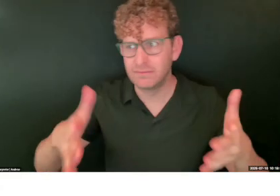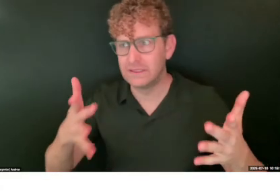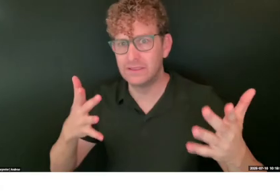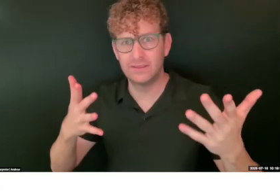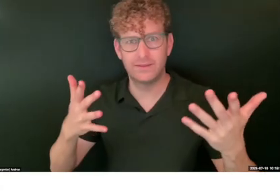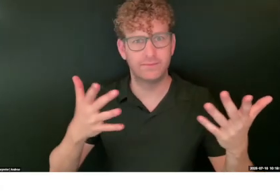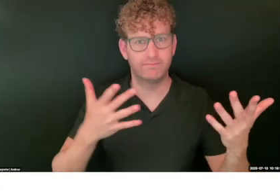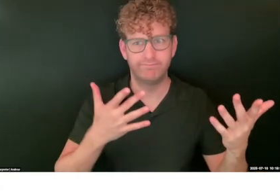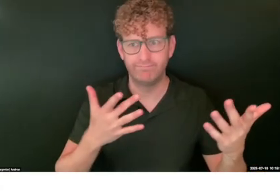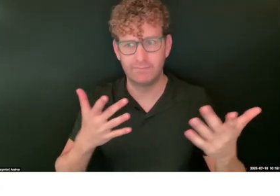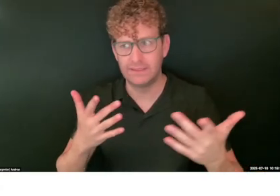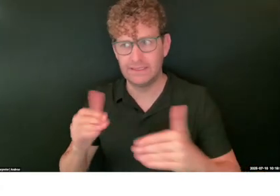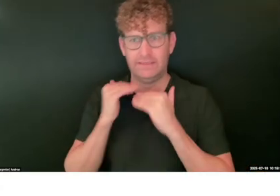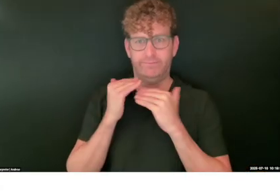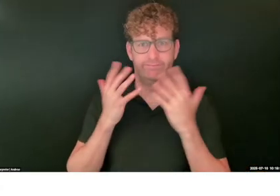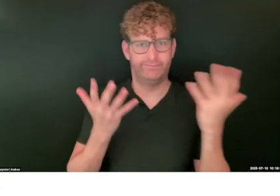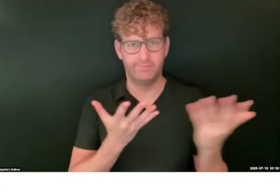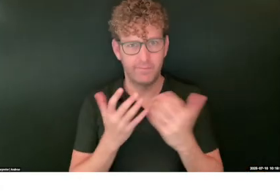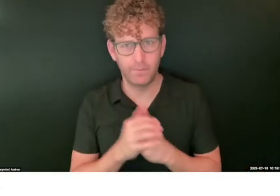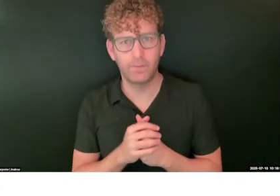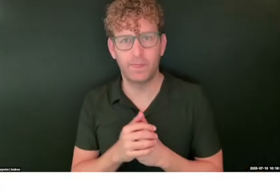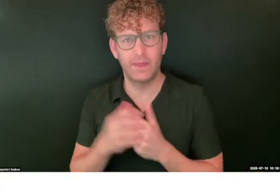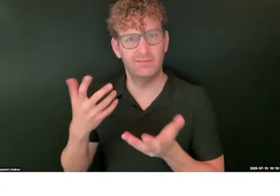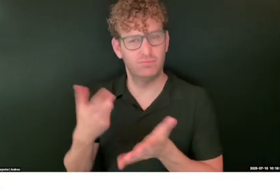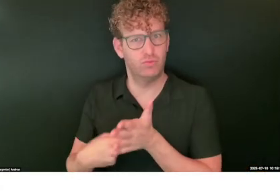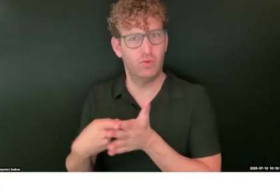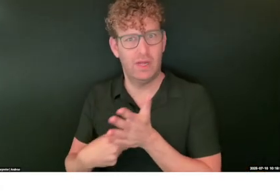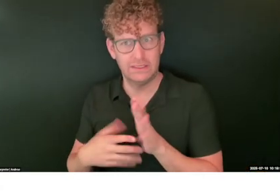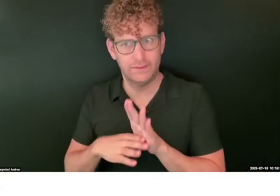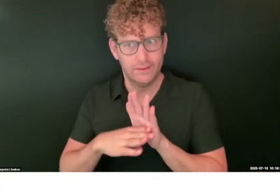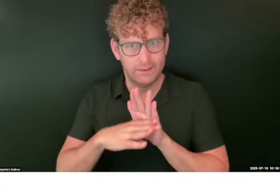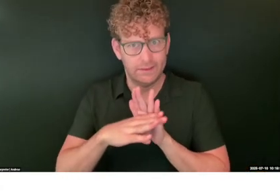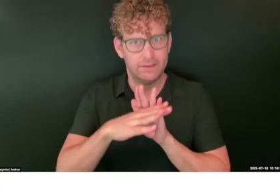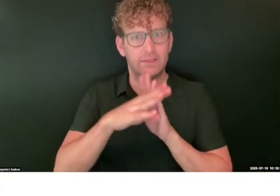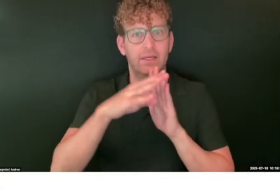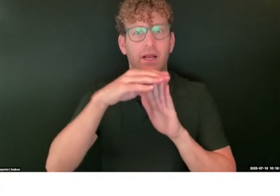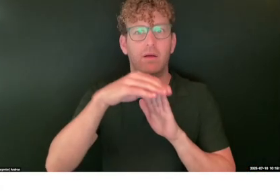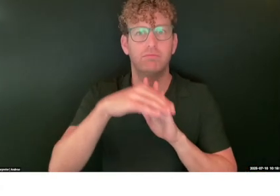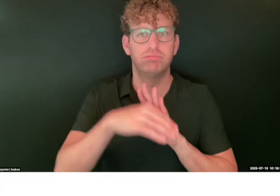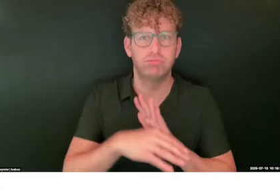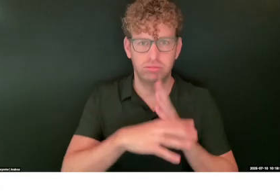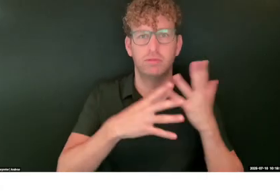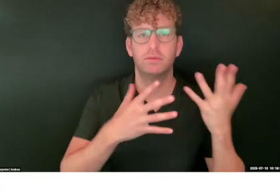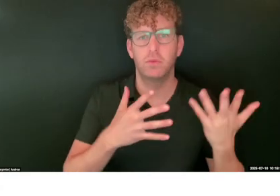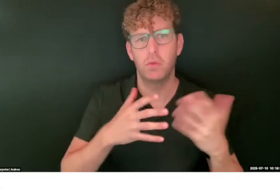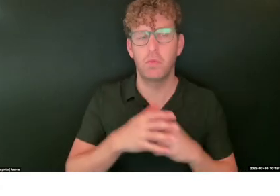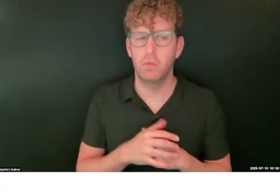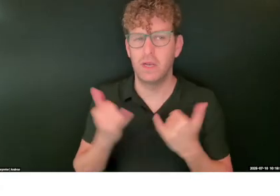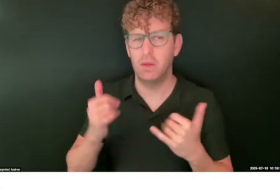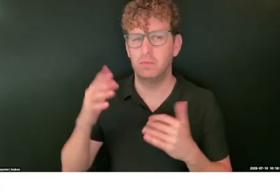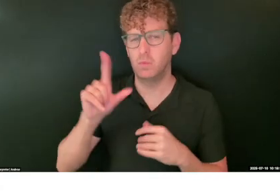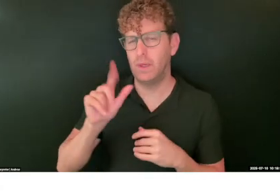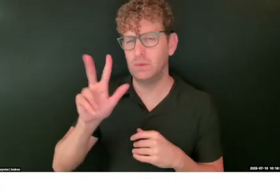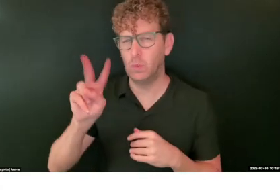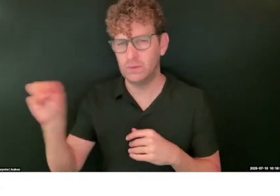the past year or so after coming down from their highs in about 2022. So I bring